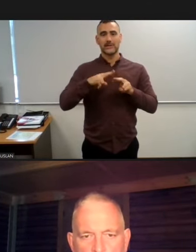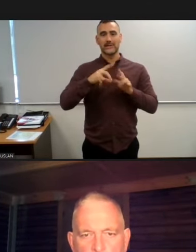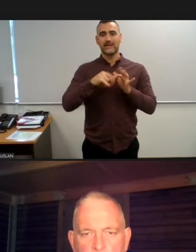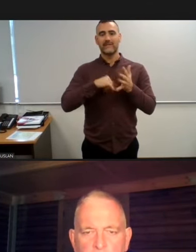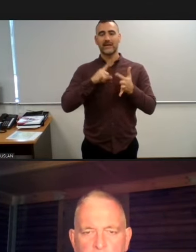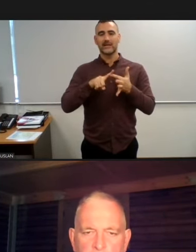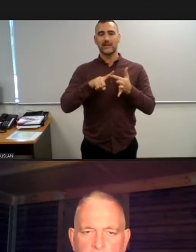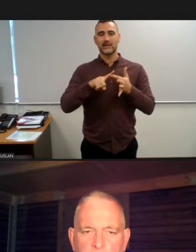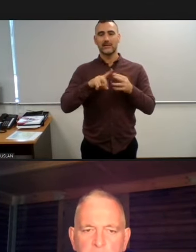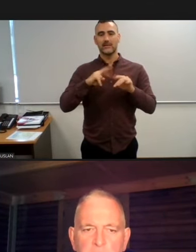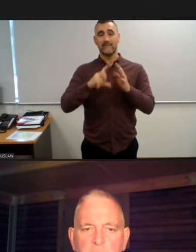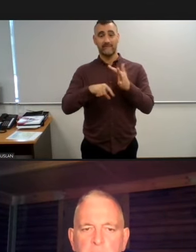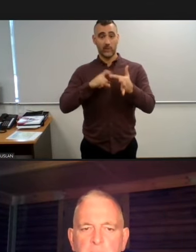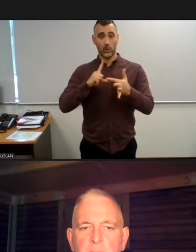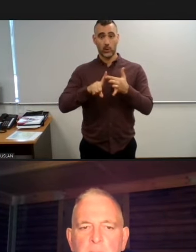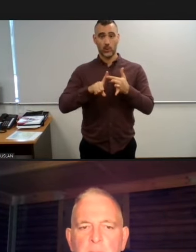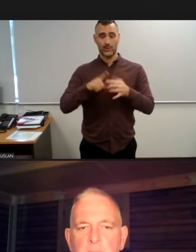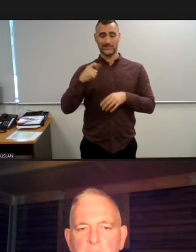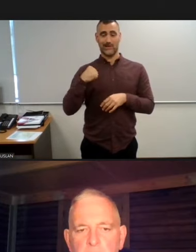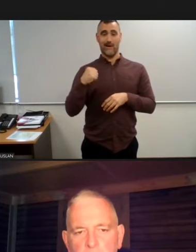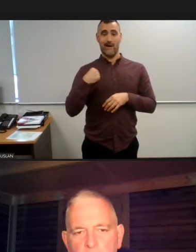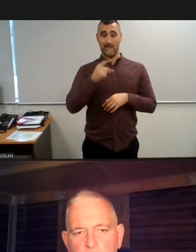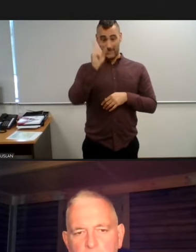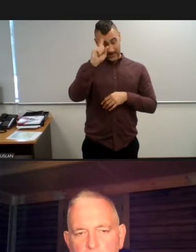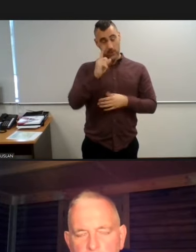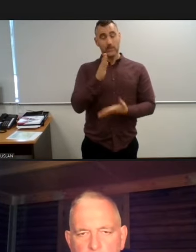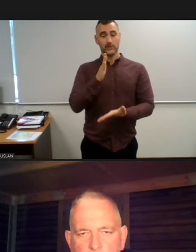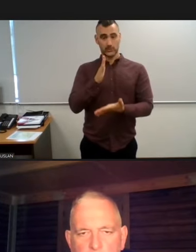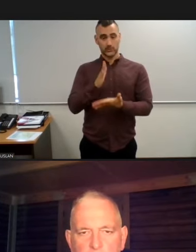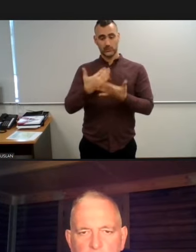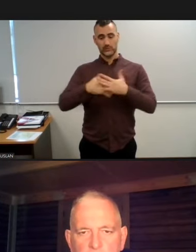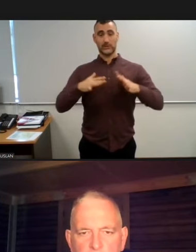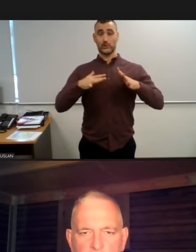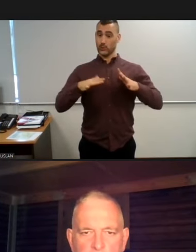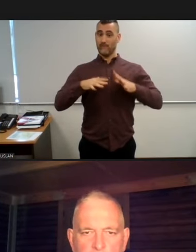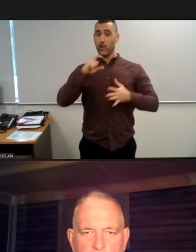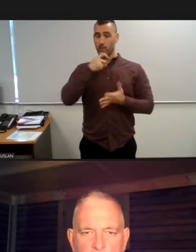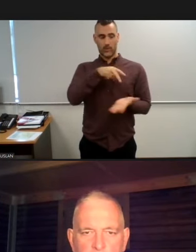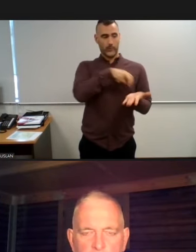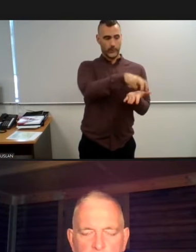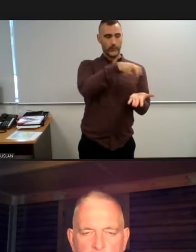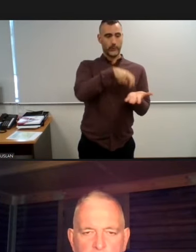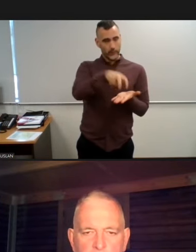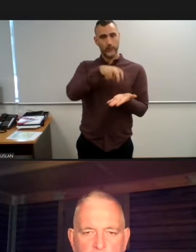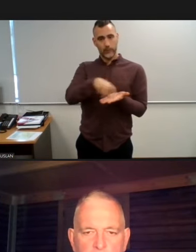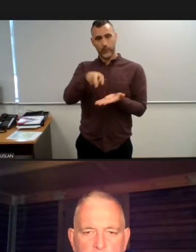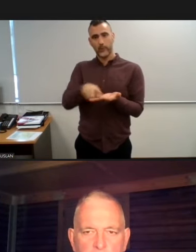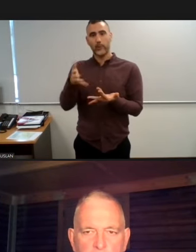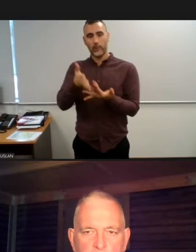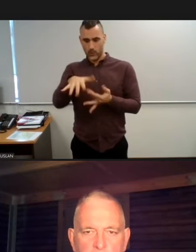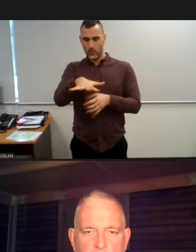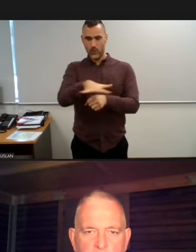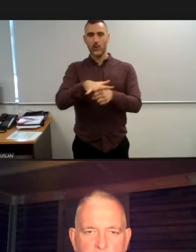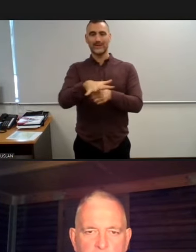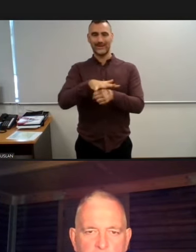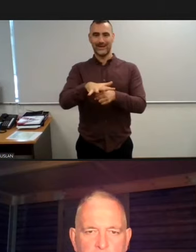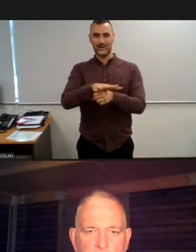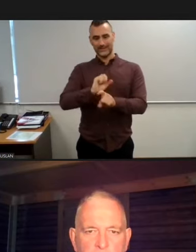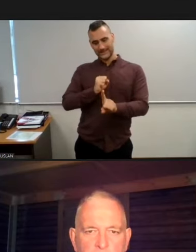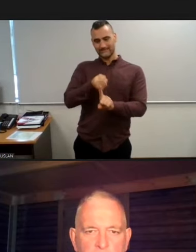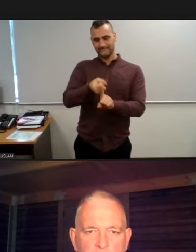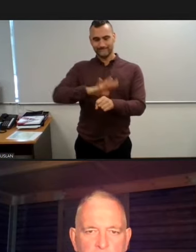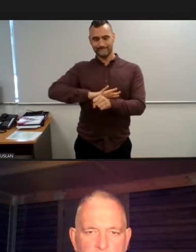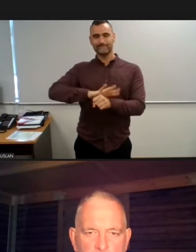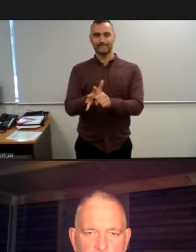some people. And I think, you know, with our partners in the sector, we just need to be very mindful of that, and